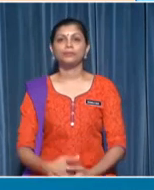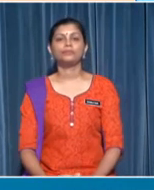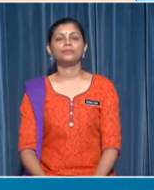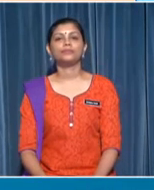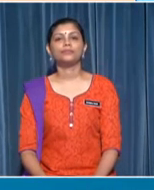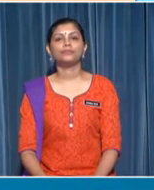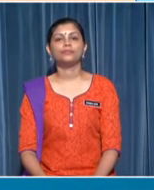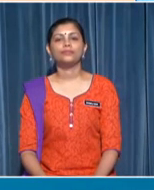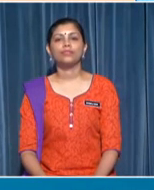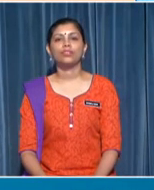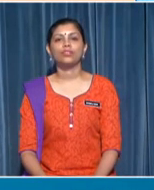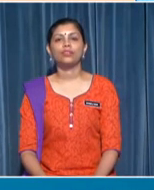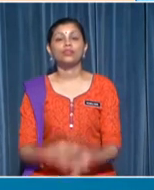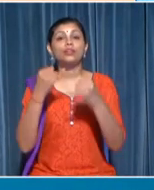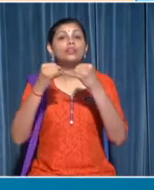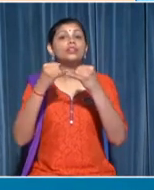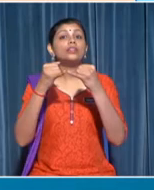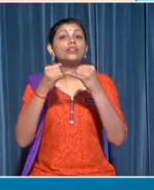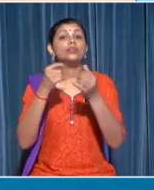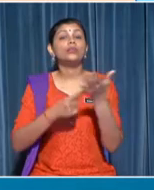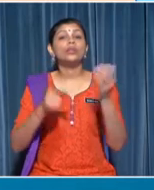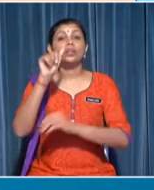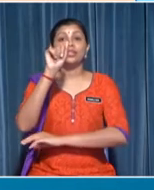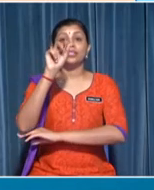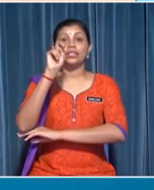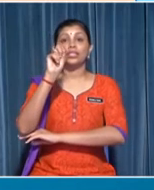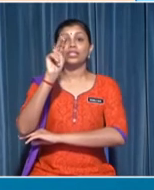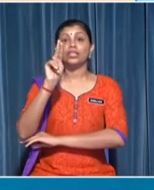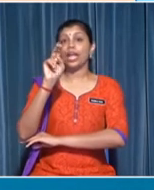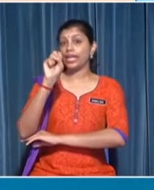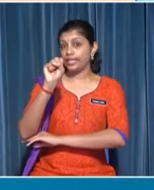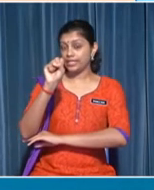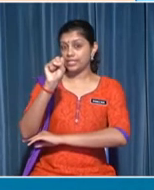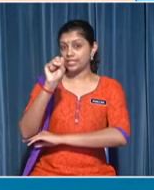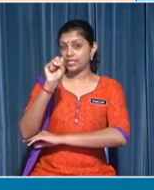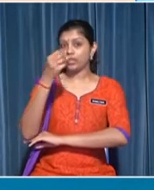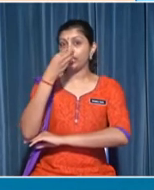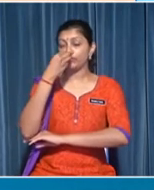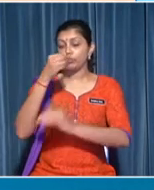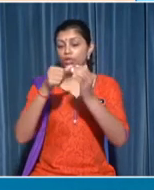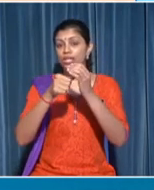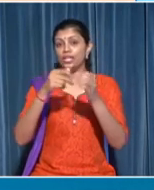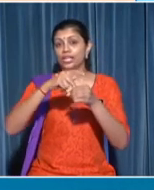And finally, the anus, where the food exits the body.